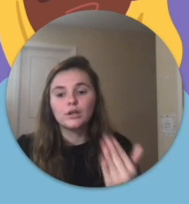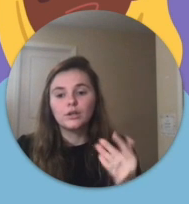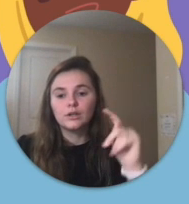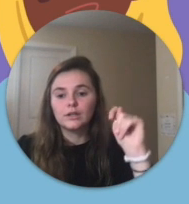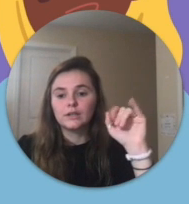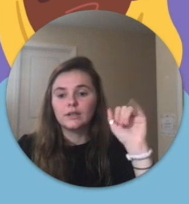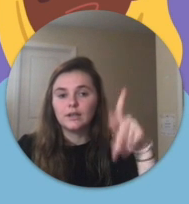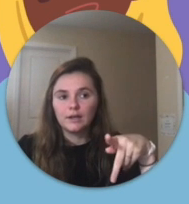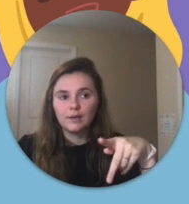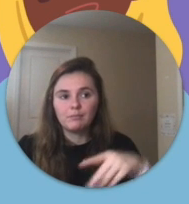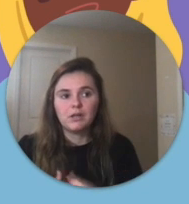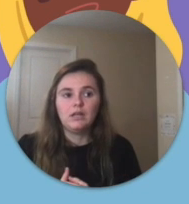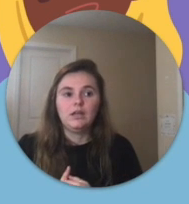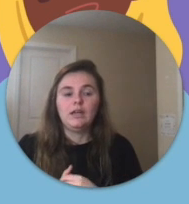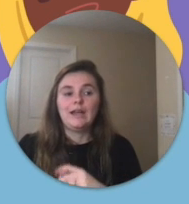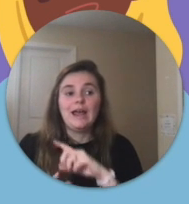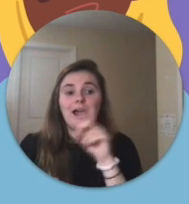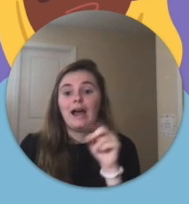Another good tip